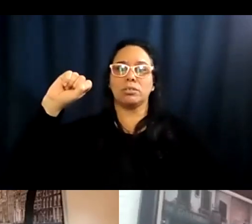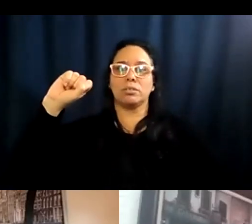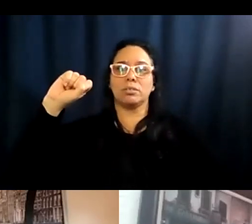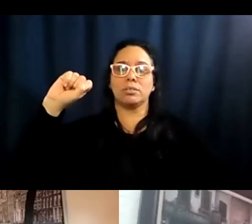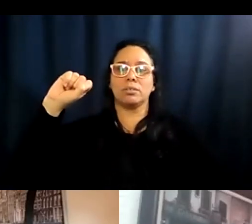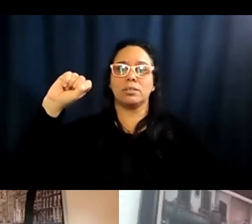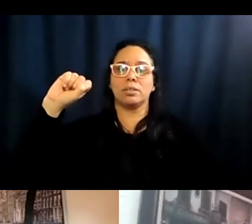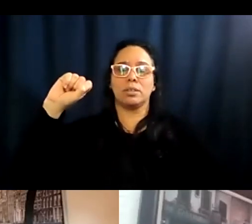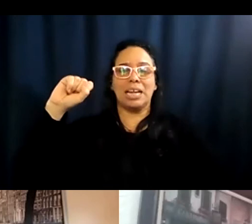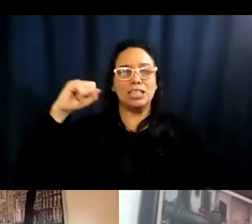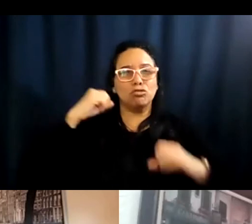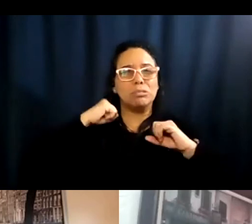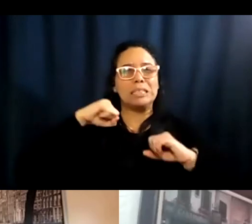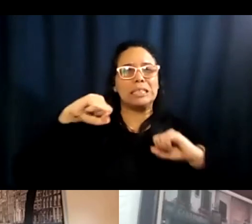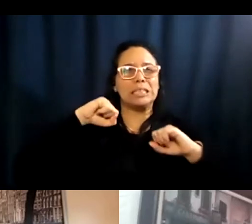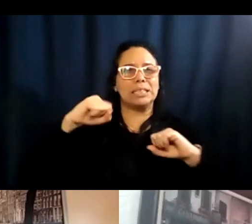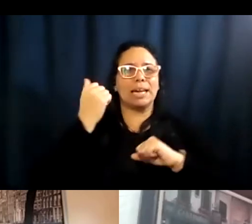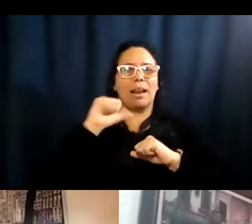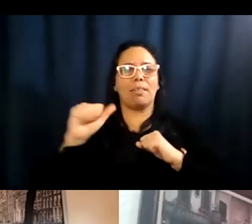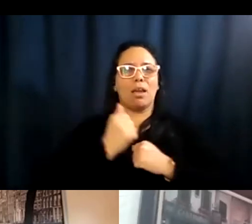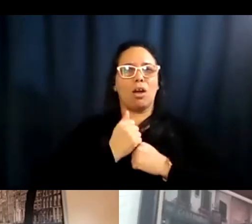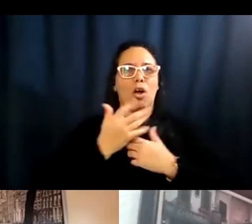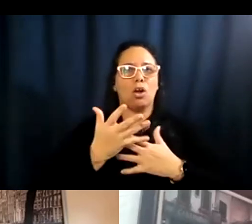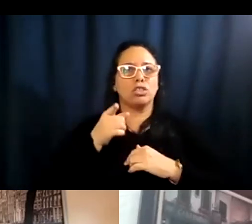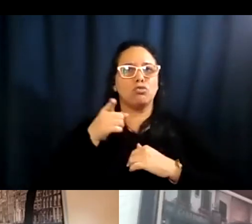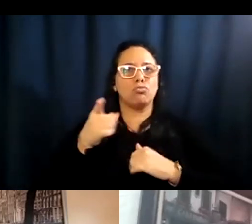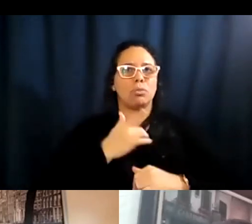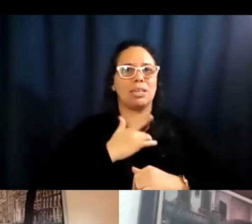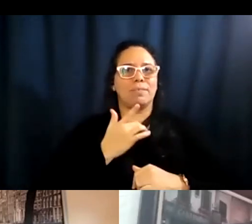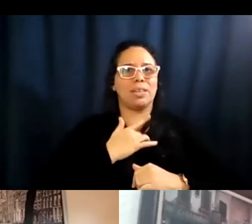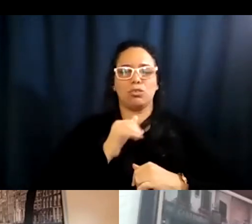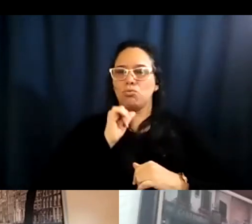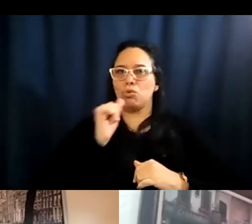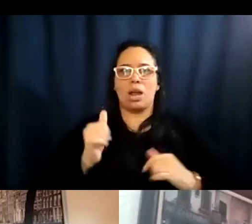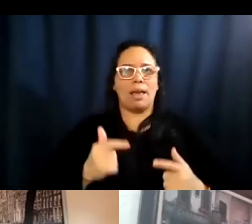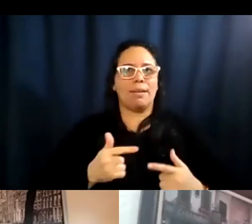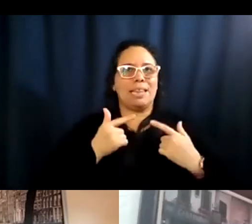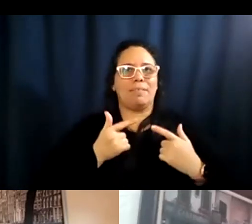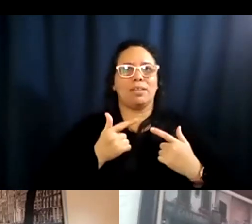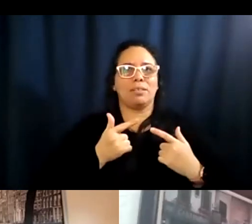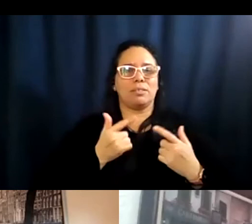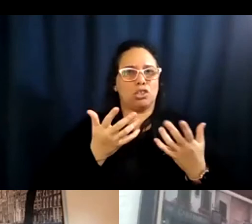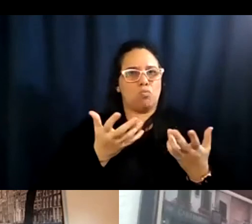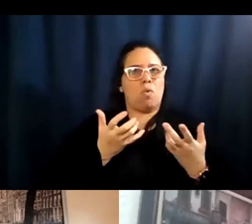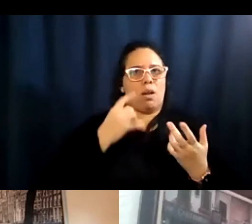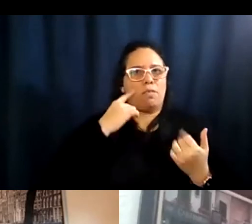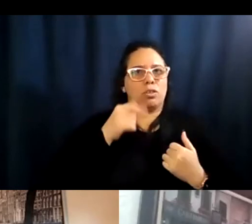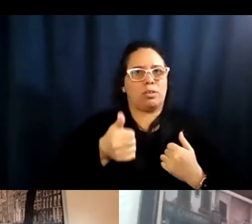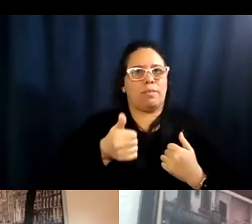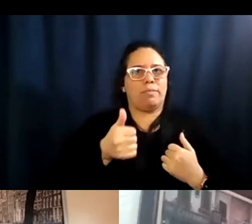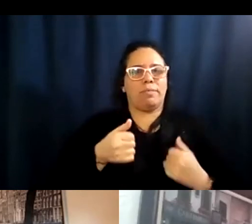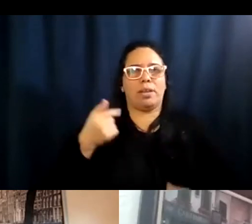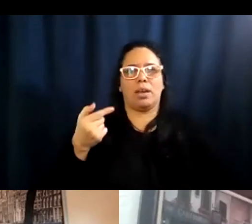anything that is causing you to feel like you're not living the life that you desire for yourself. You know, Gandhi, who